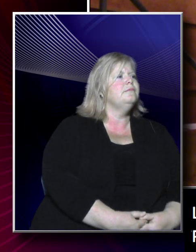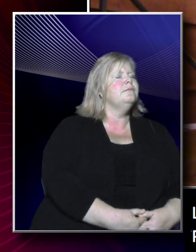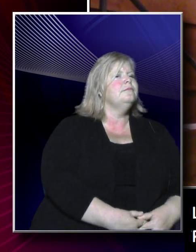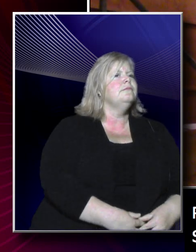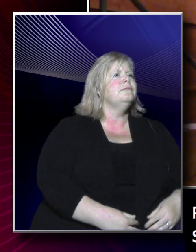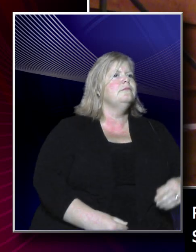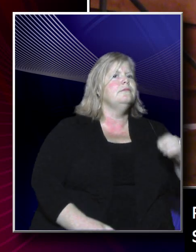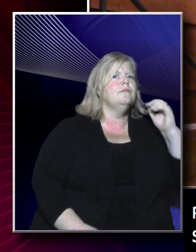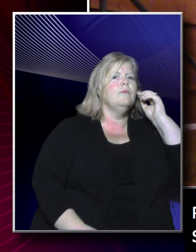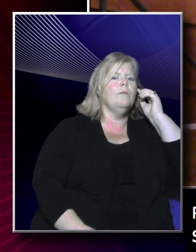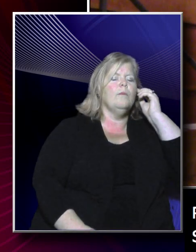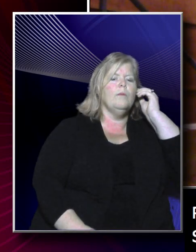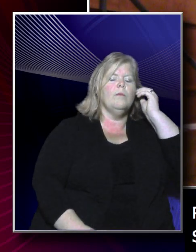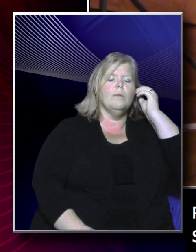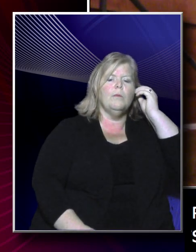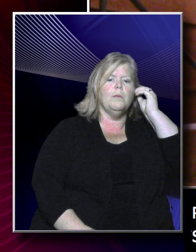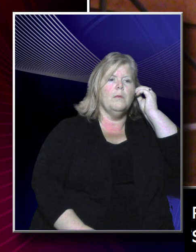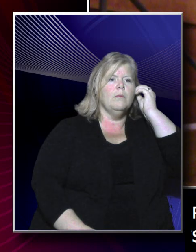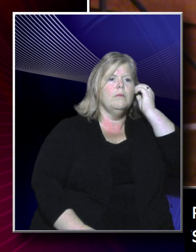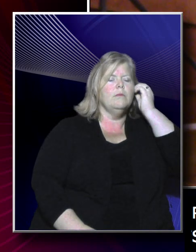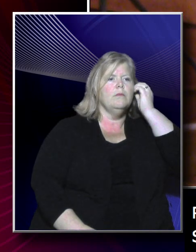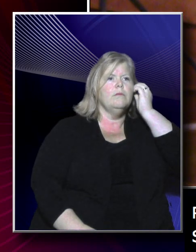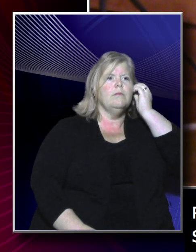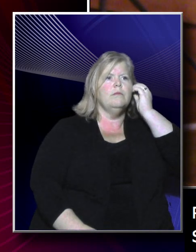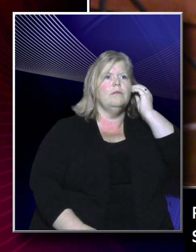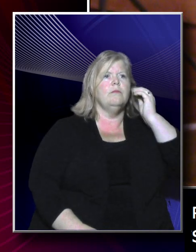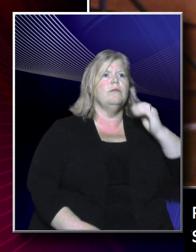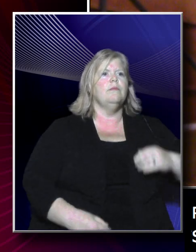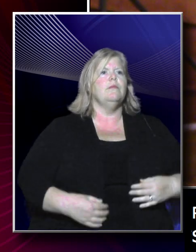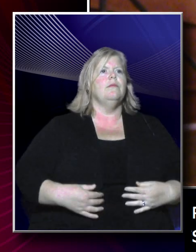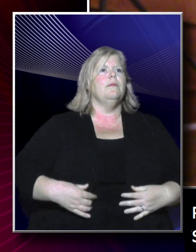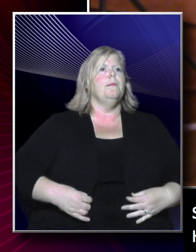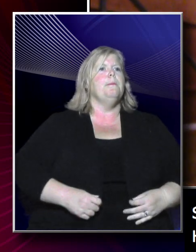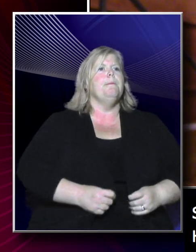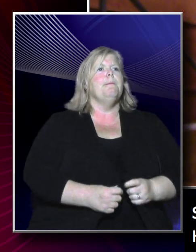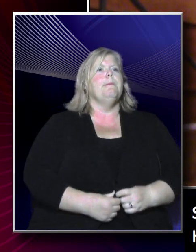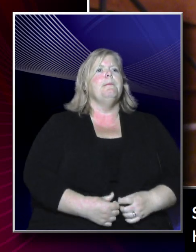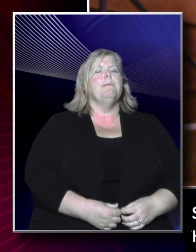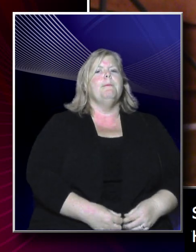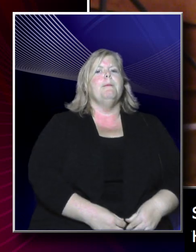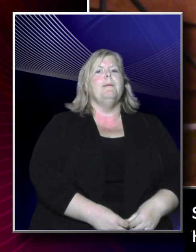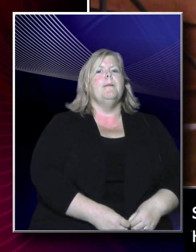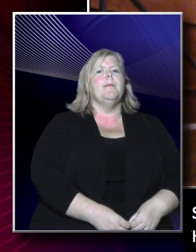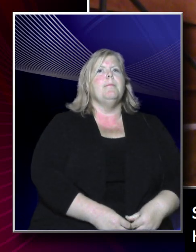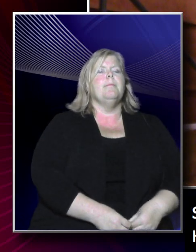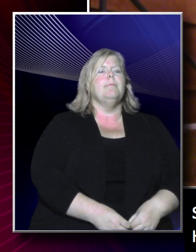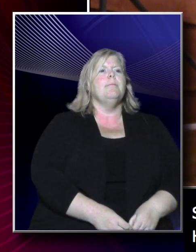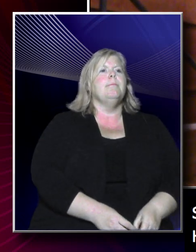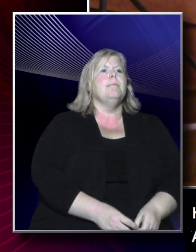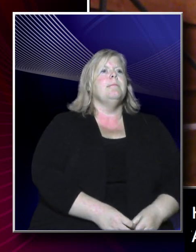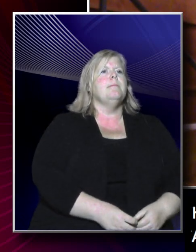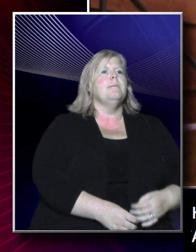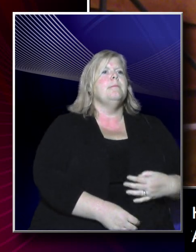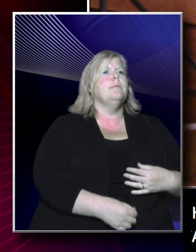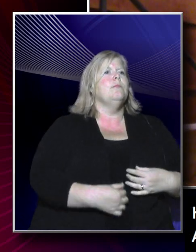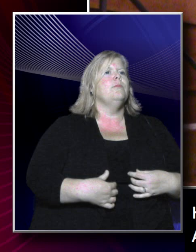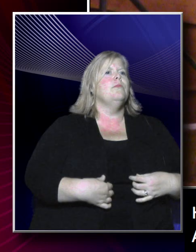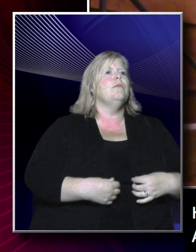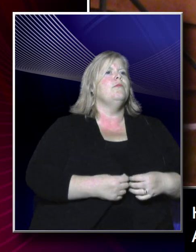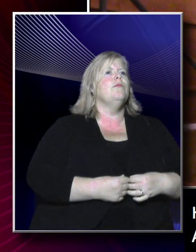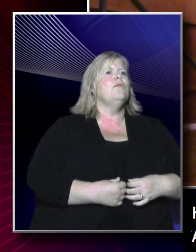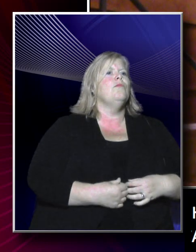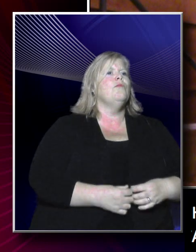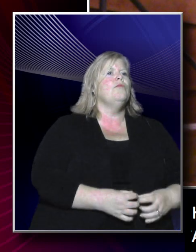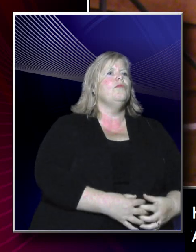behind in their education. They had these social opportunities and an opportunity to acquire language by living at the dorm.